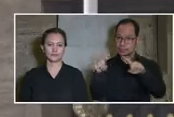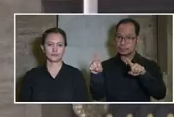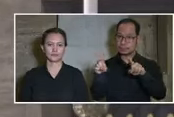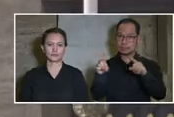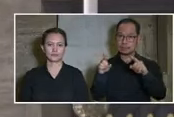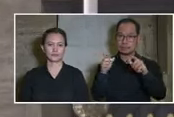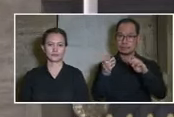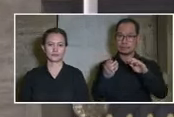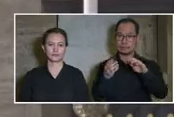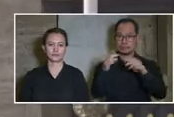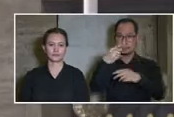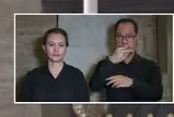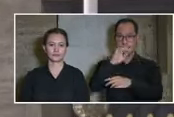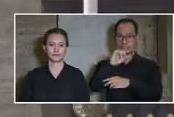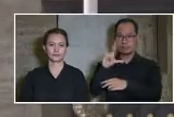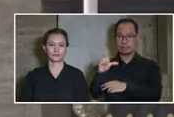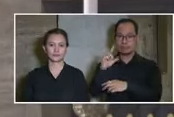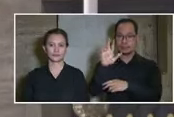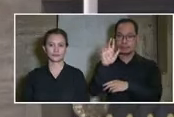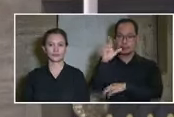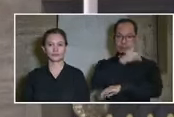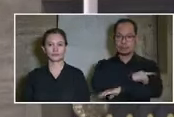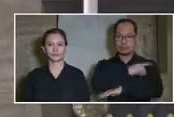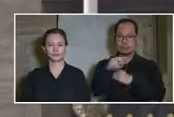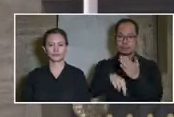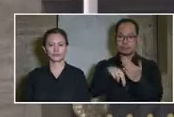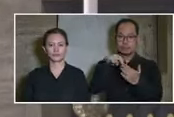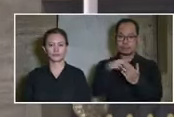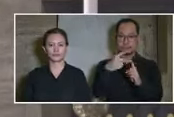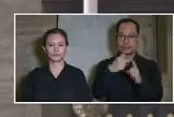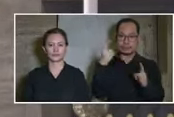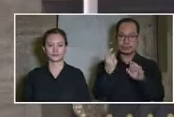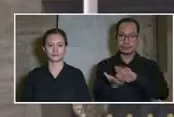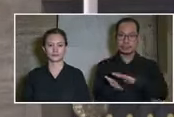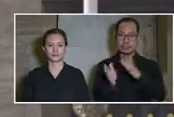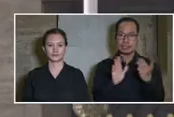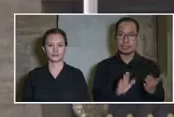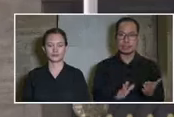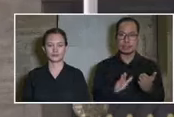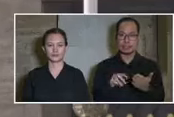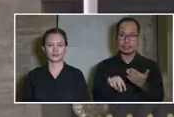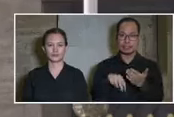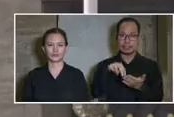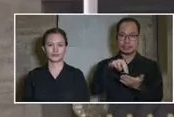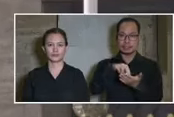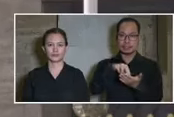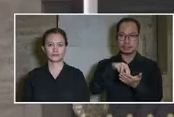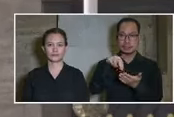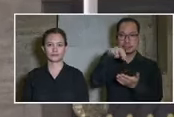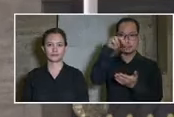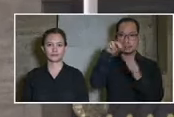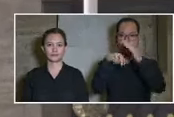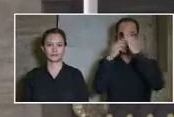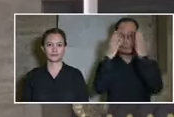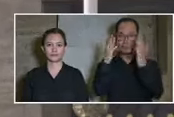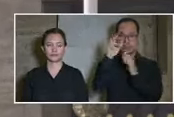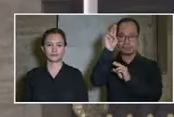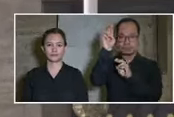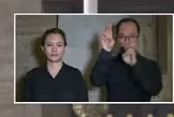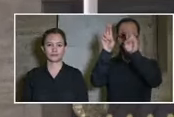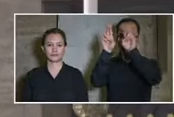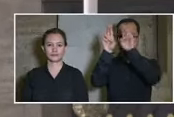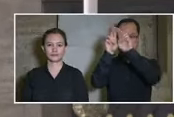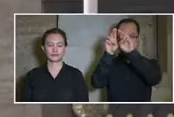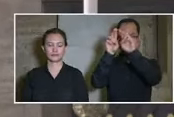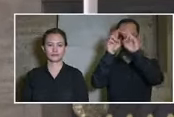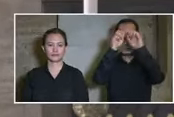He descended into hell. On the third day, He rose again from the dead. He ascended into heaven and is seated